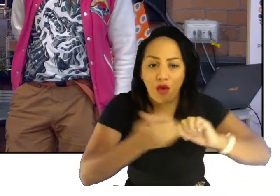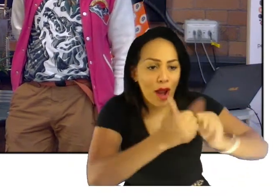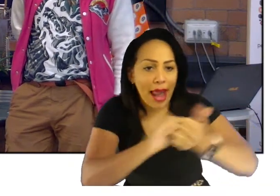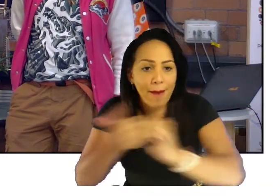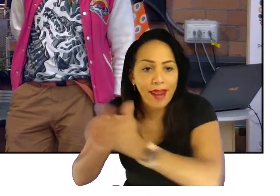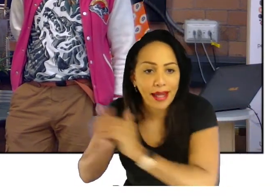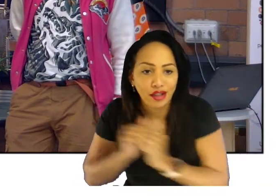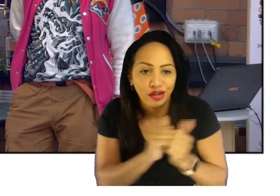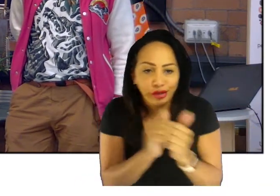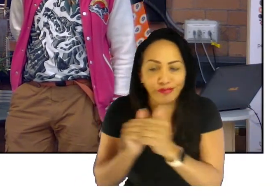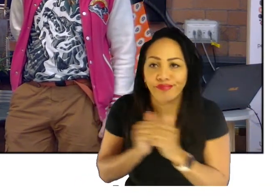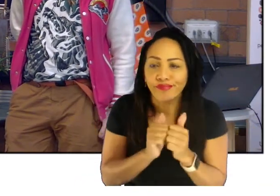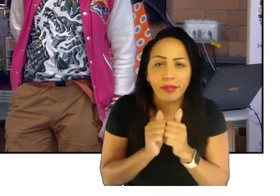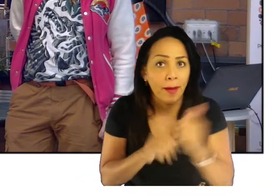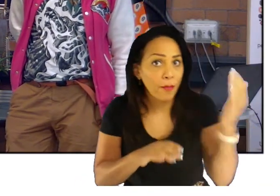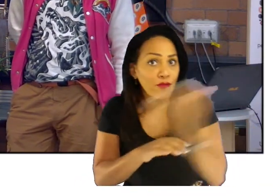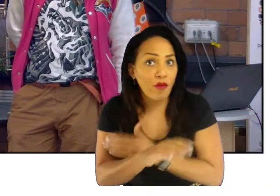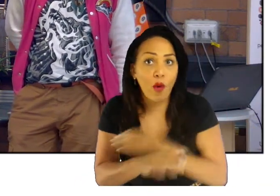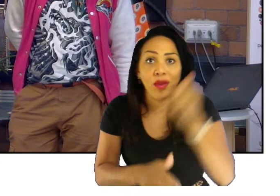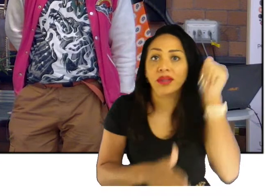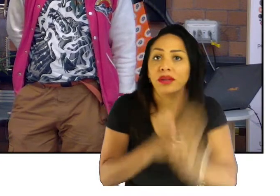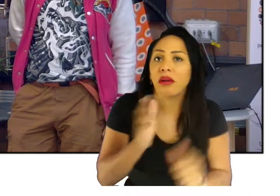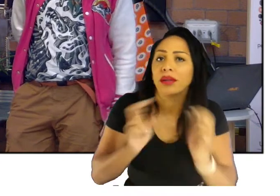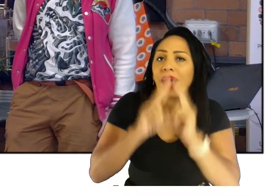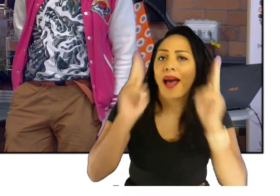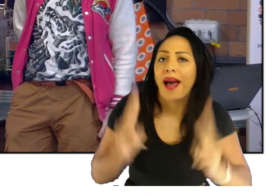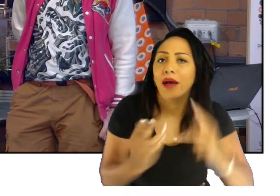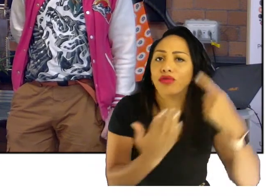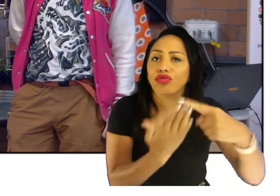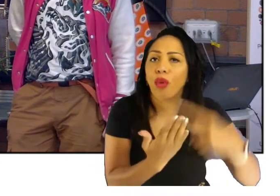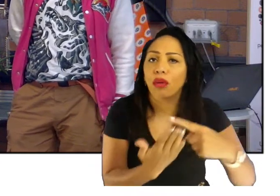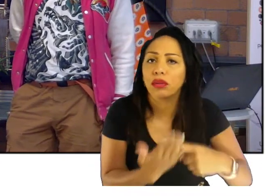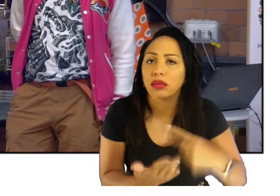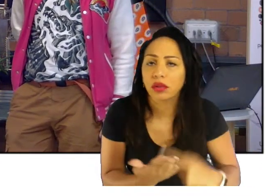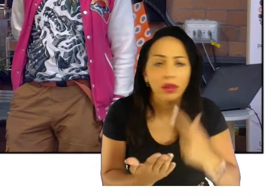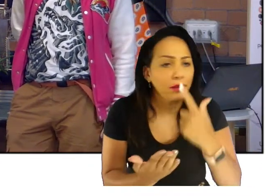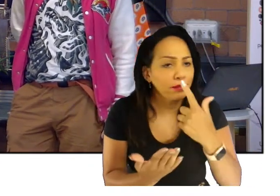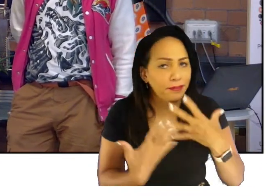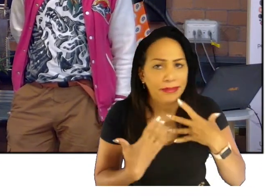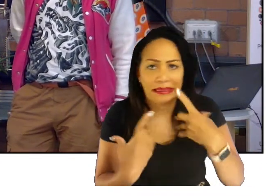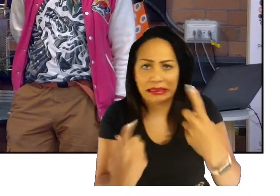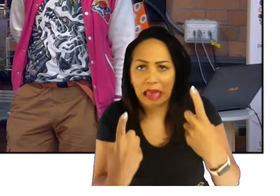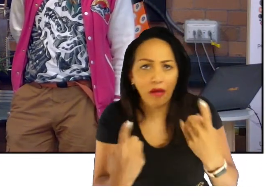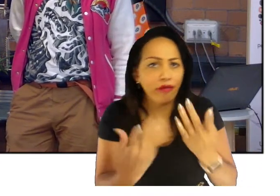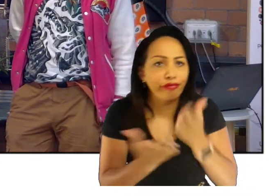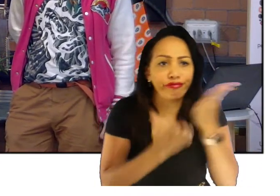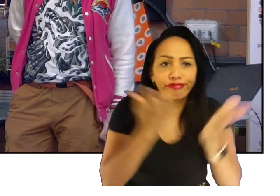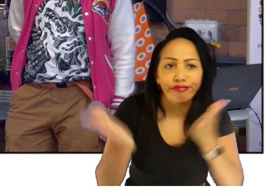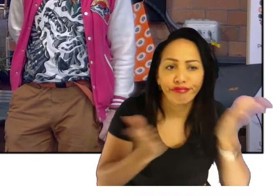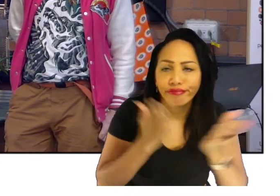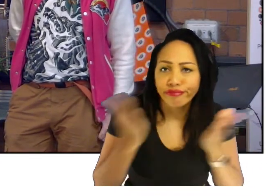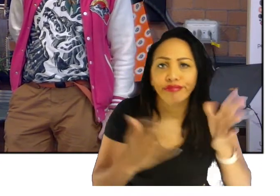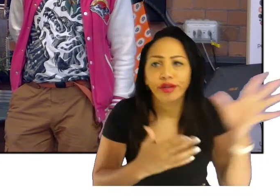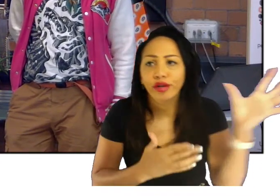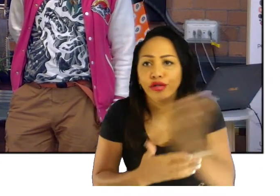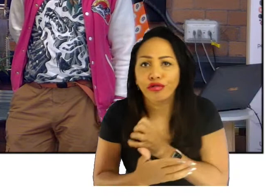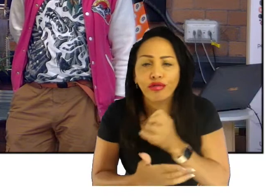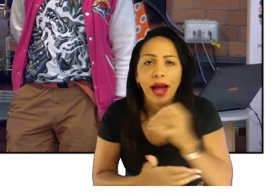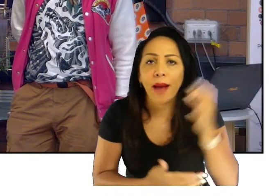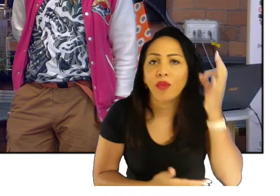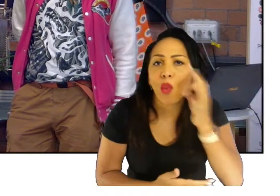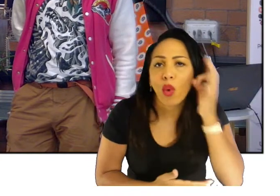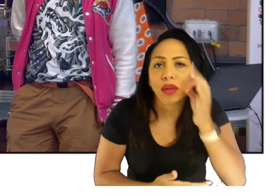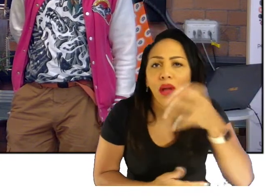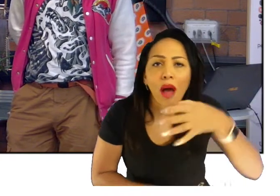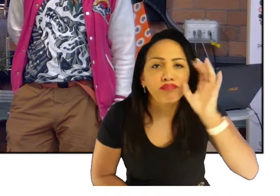bit of housekeeping before we kick off with the talk. So feel free to move around, make a cup of tea or grab a glass of water from the kitchen. And we've